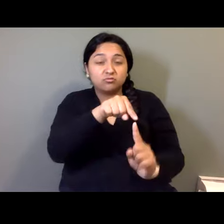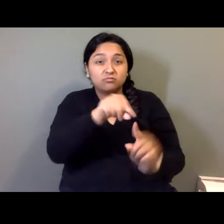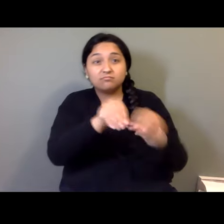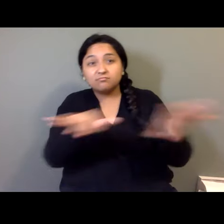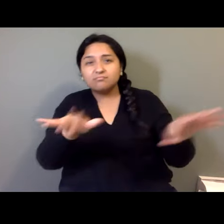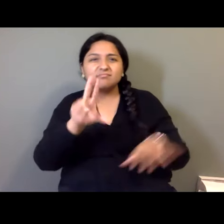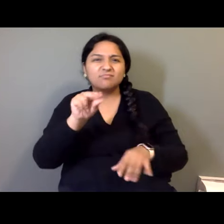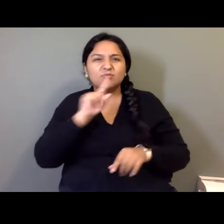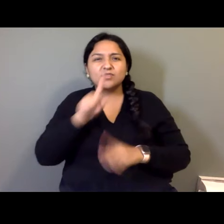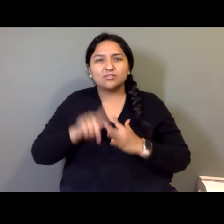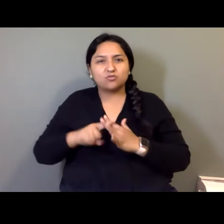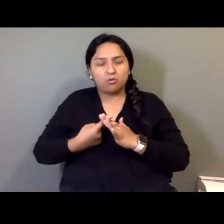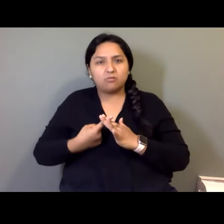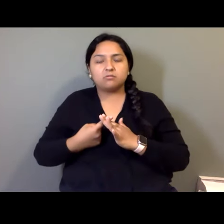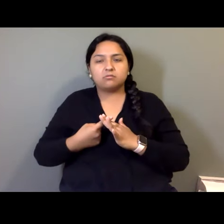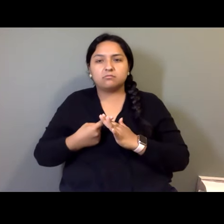mainly in